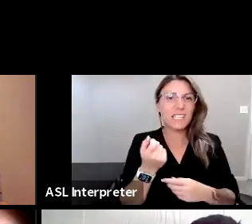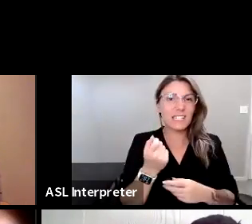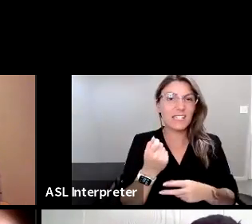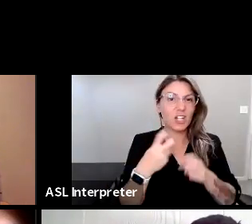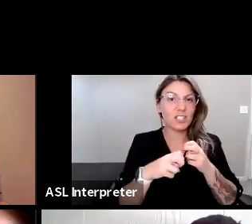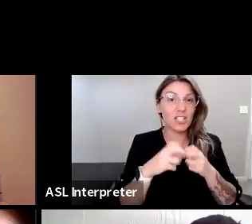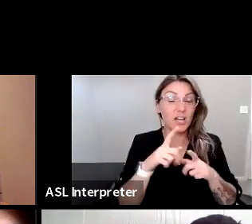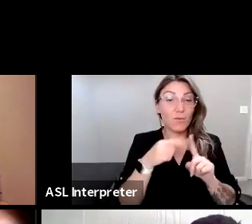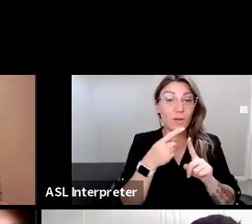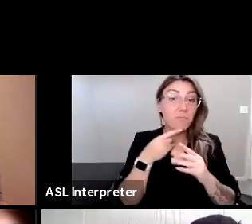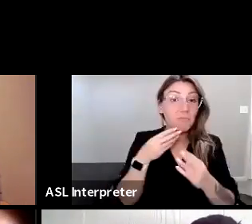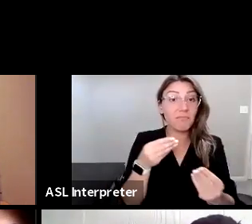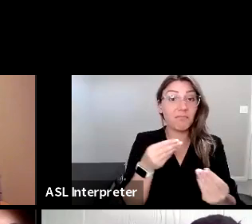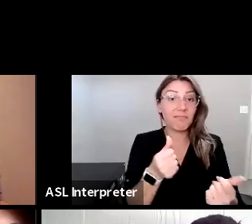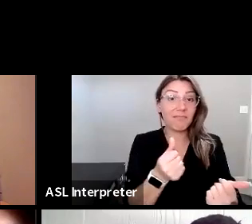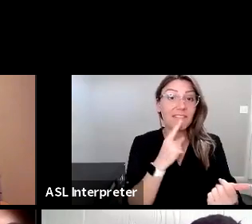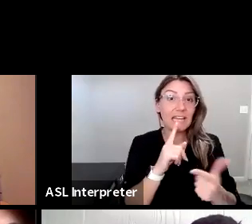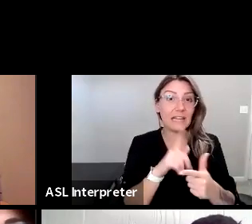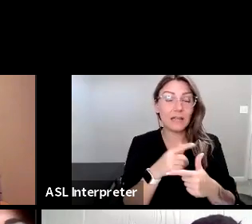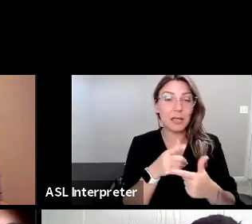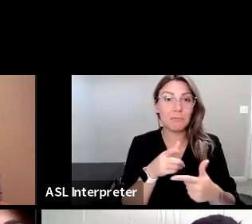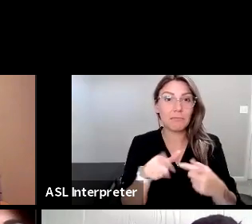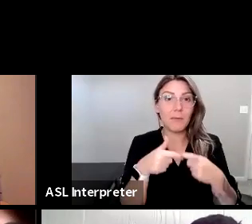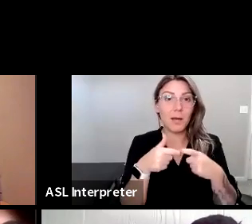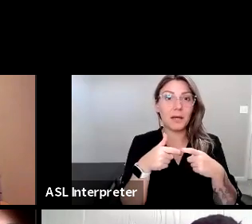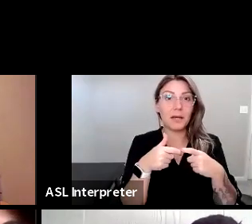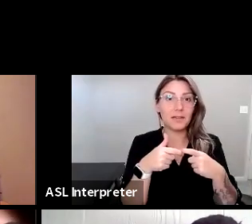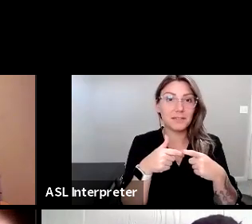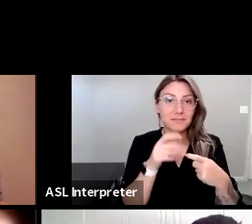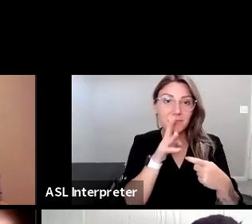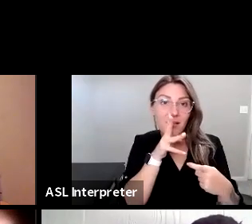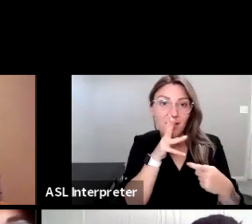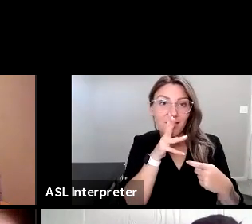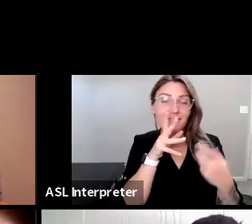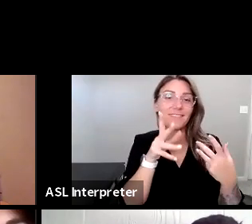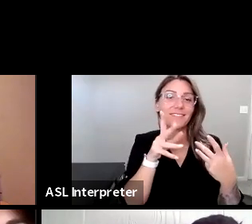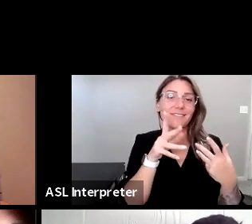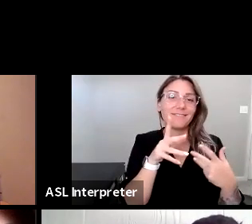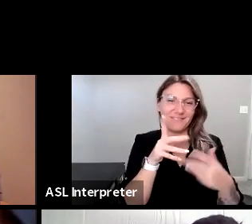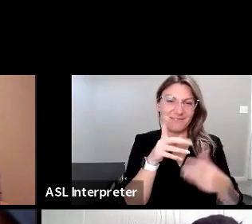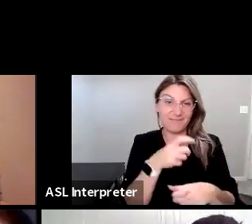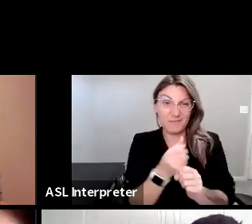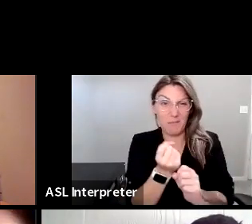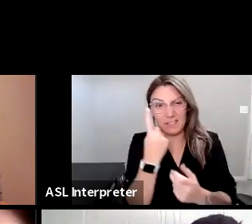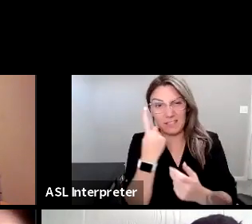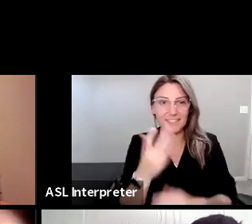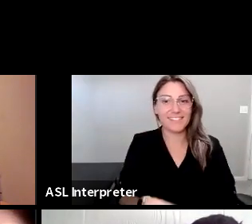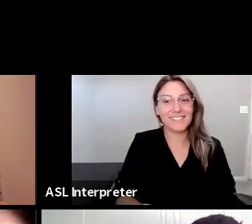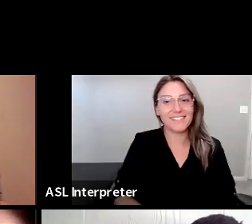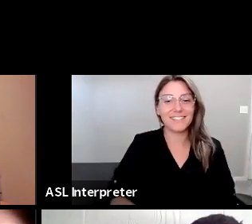fluid conversation to kind of make that pause, if that makes any sense.